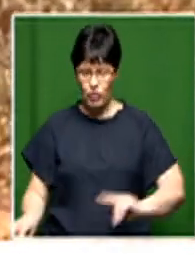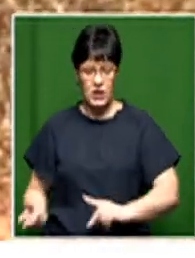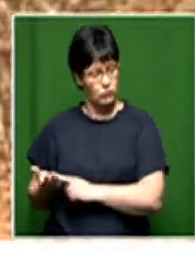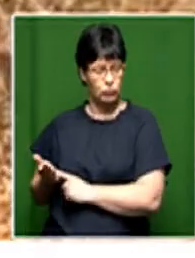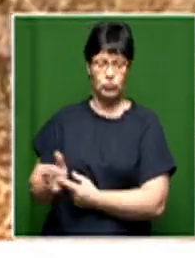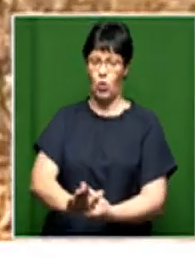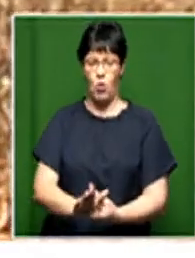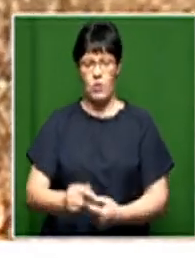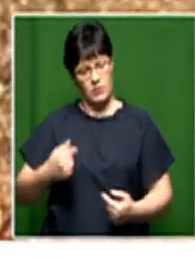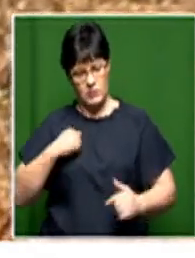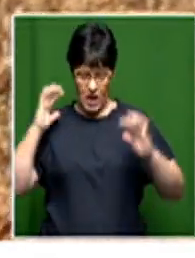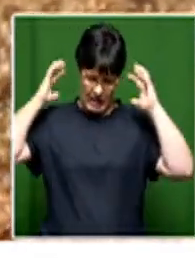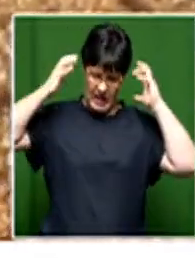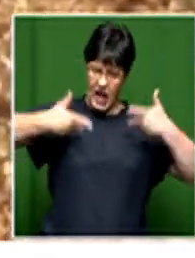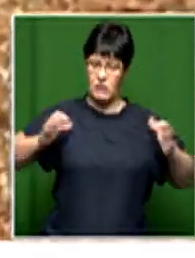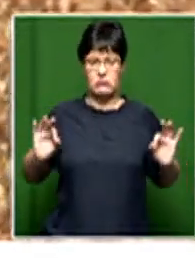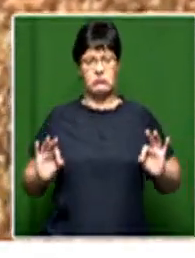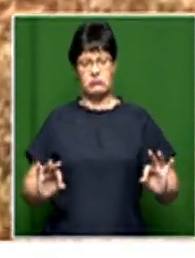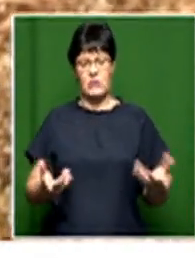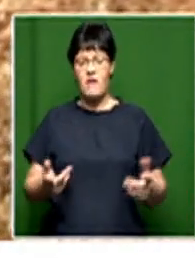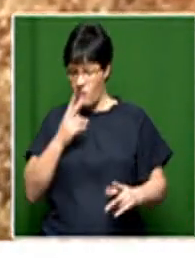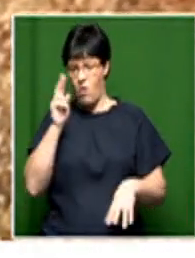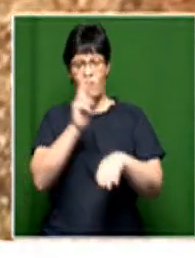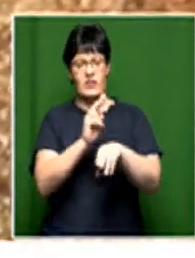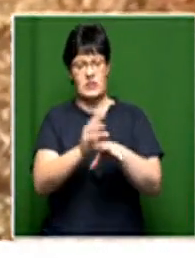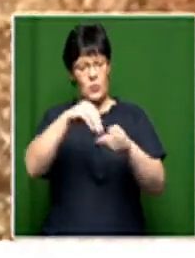show off all his lion magnificence to